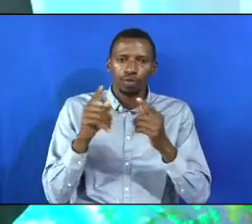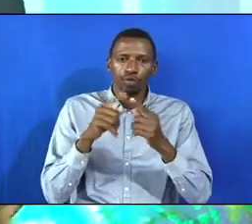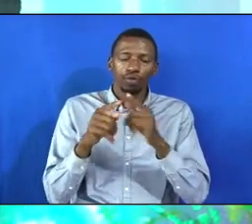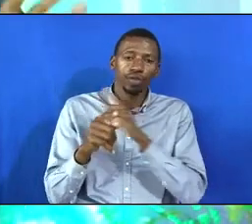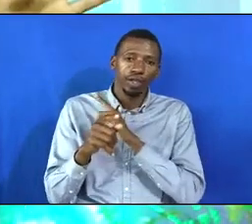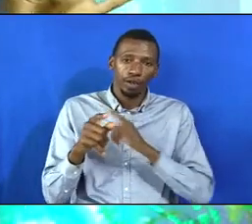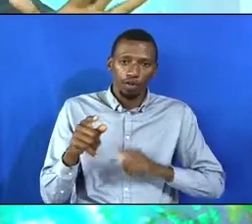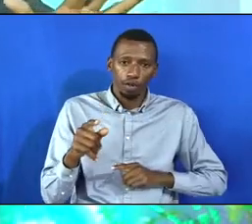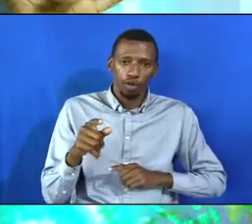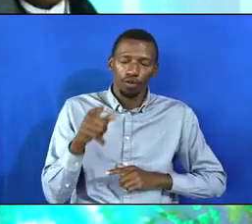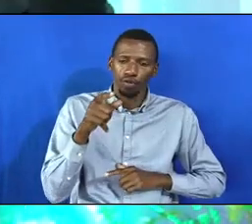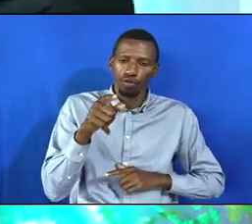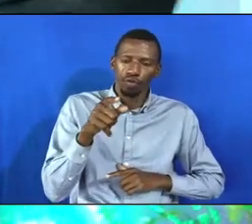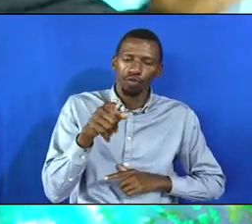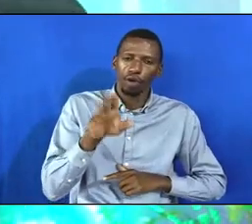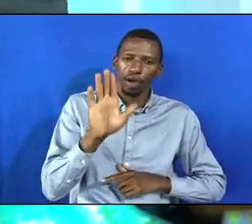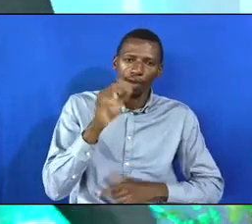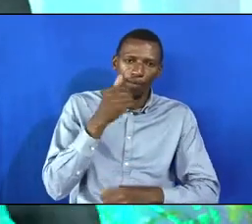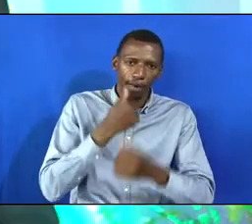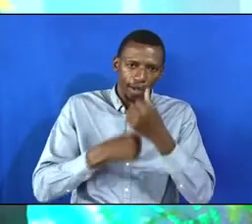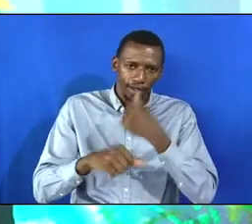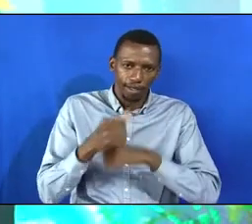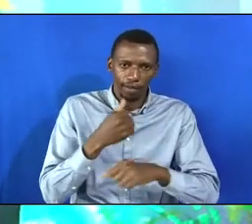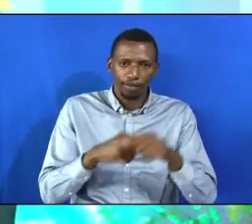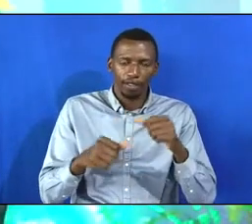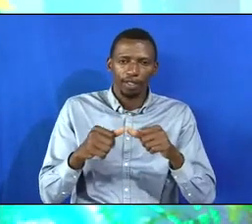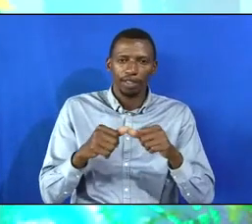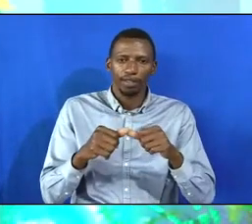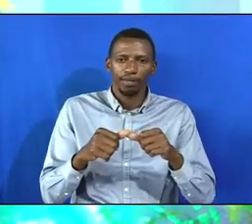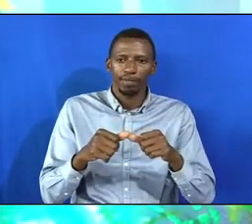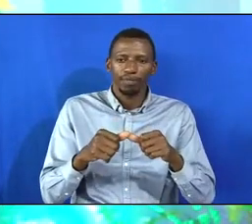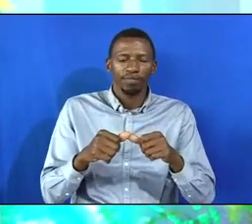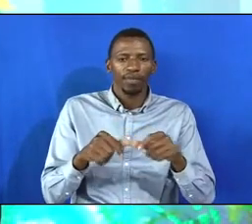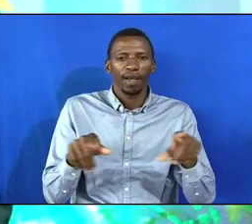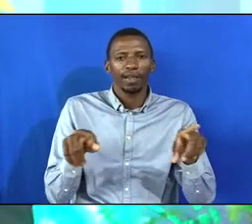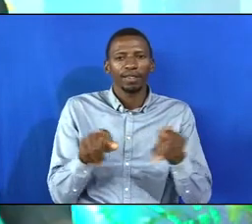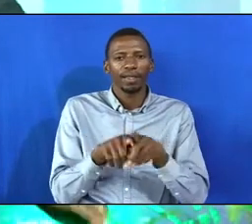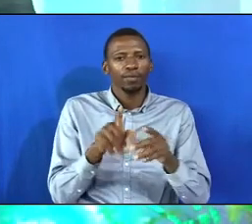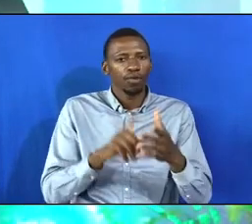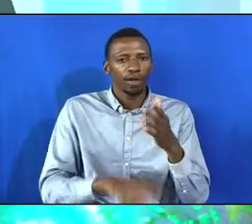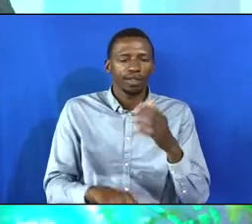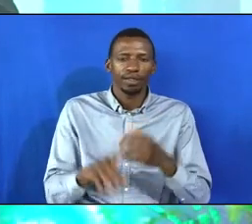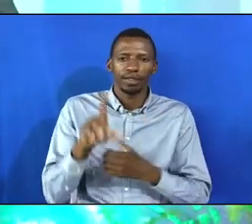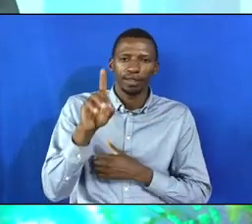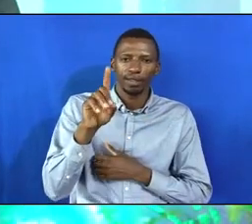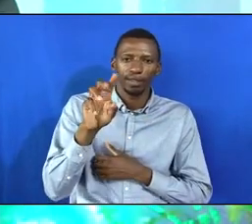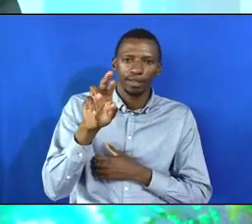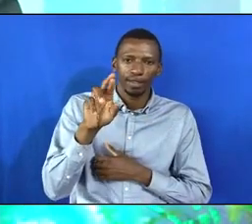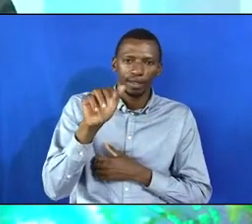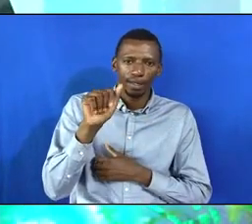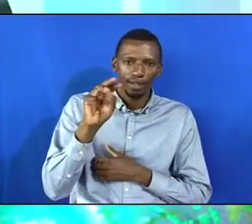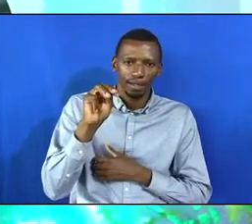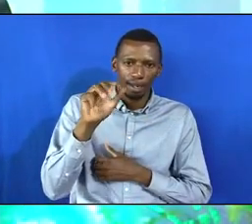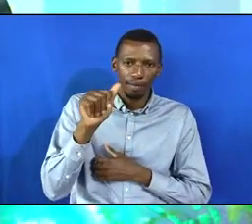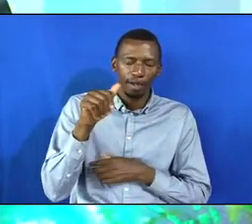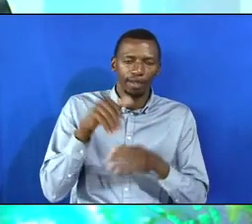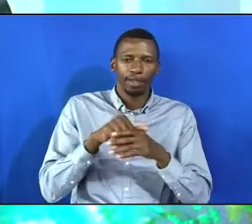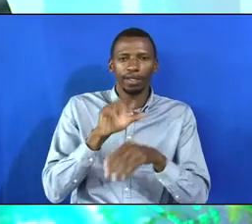in your sinners. Your activities, by the way, they amount to drama in the church. And the drama will one day come to an